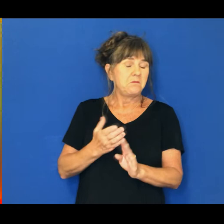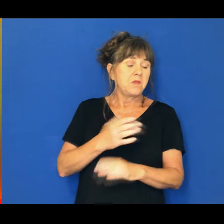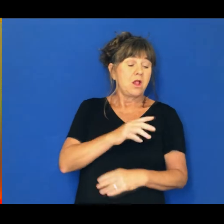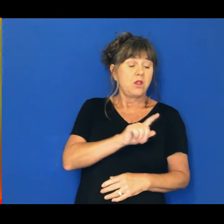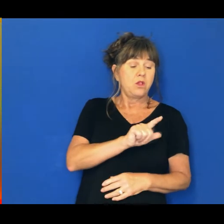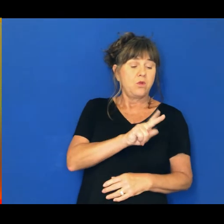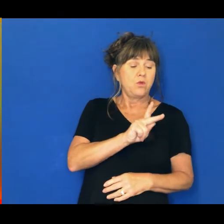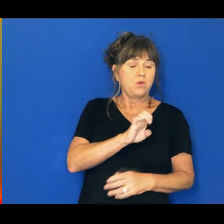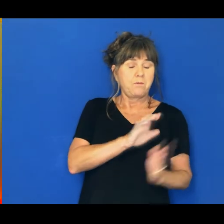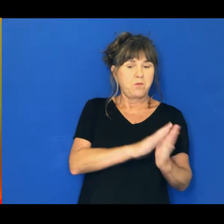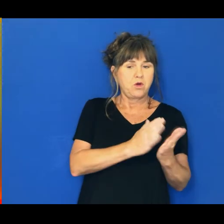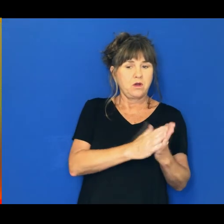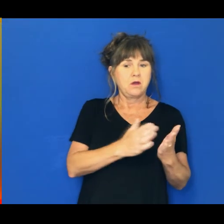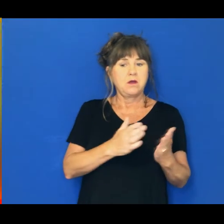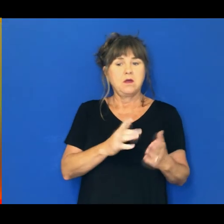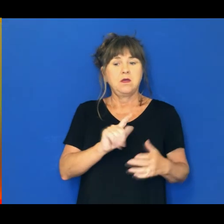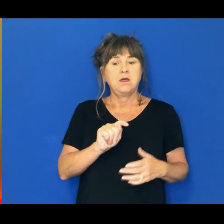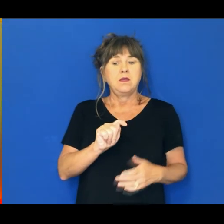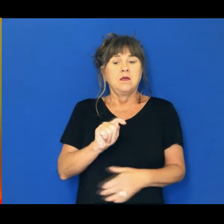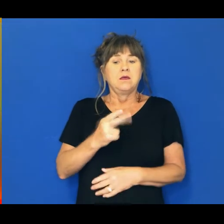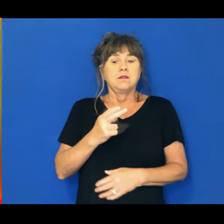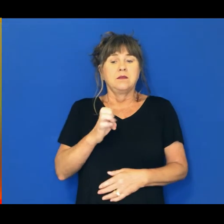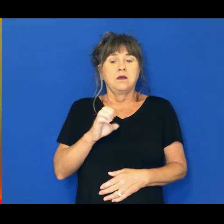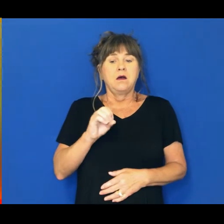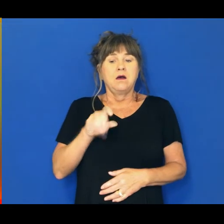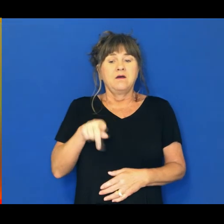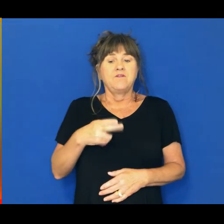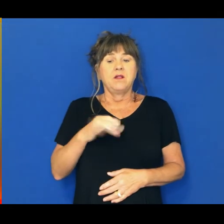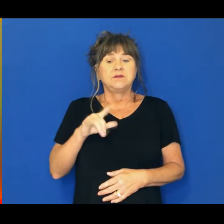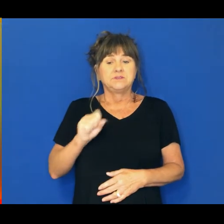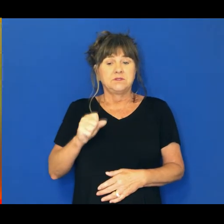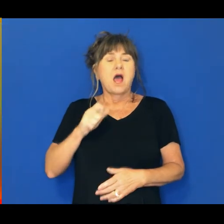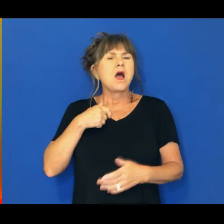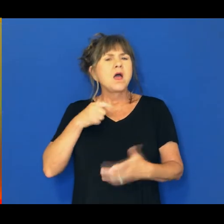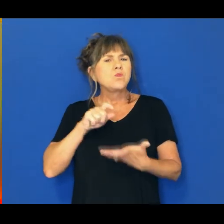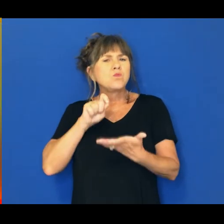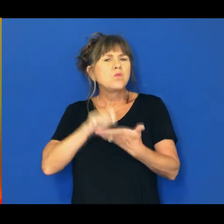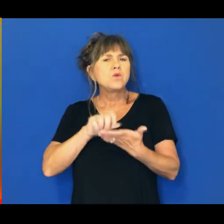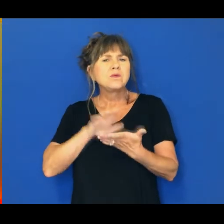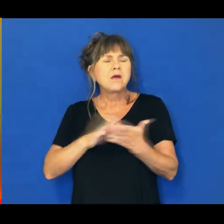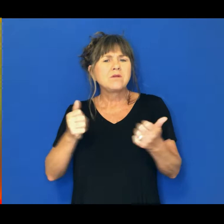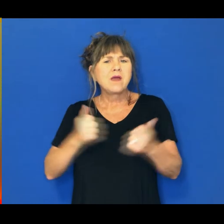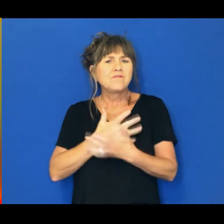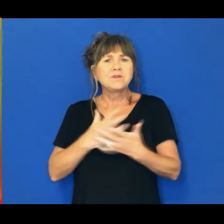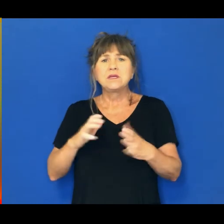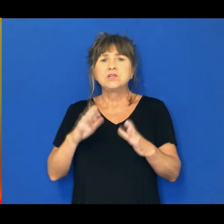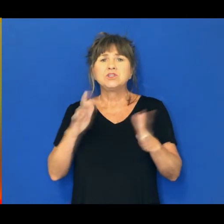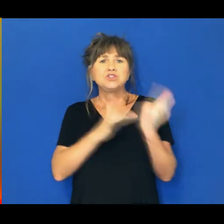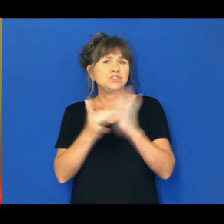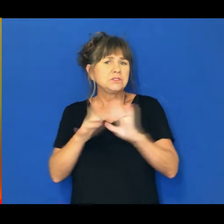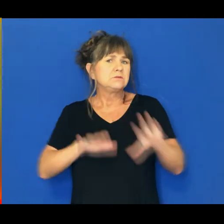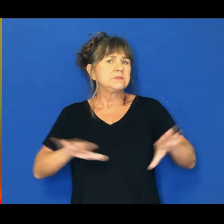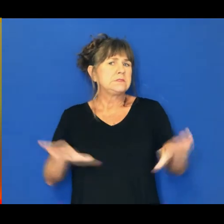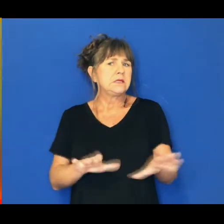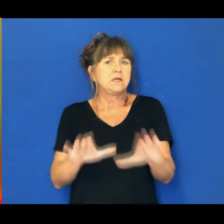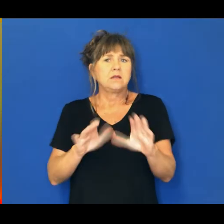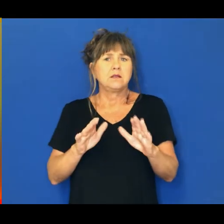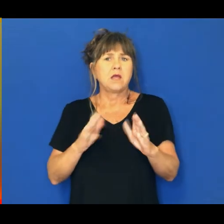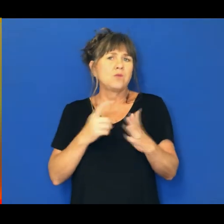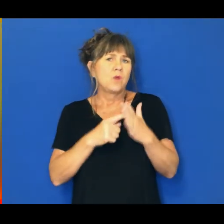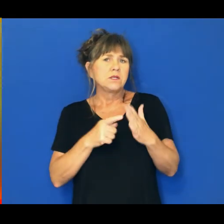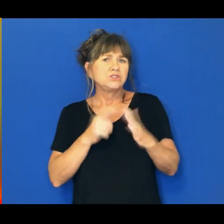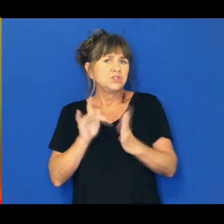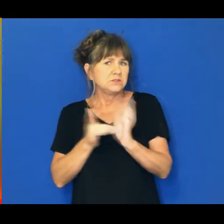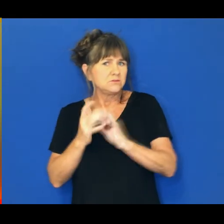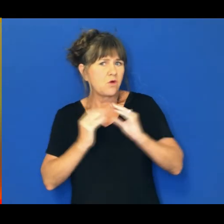Luke, Theophilus, I wrote about all that Jesus, underline it, began to do and to teach until the day he